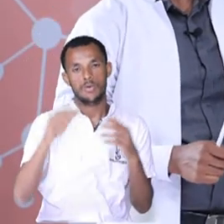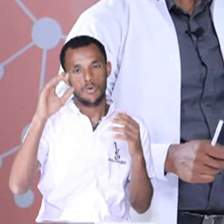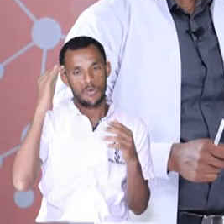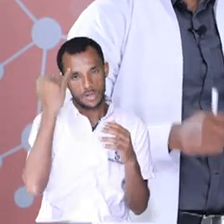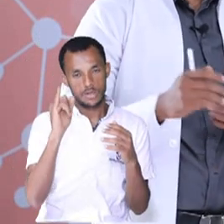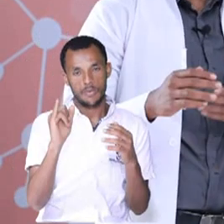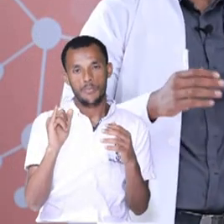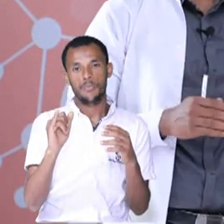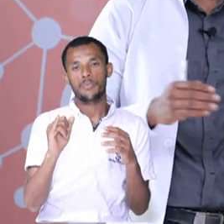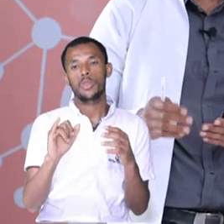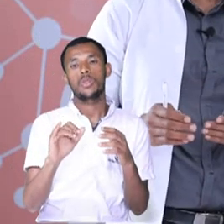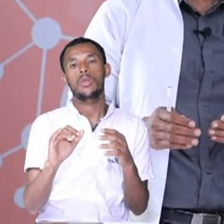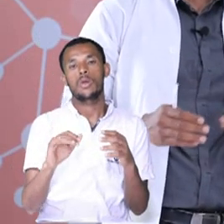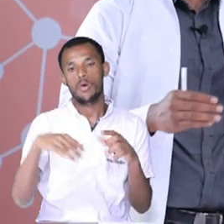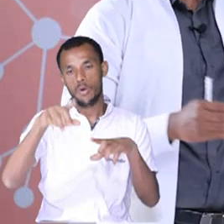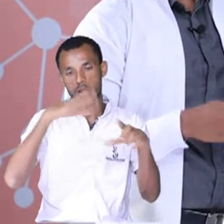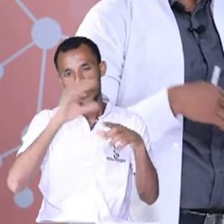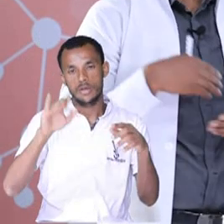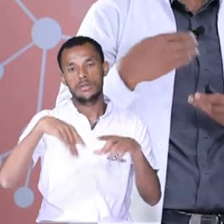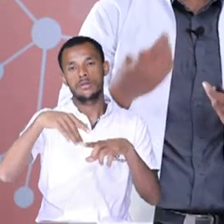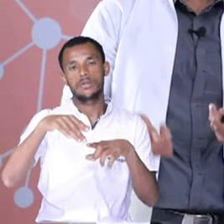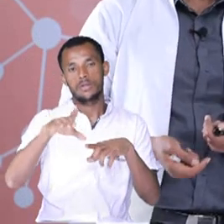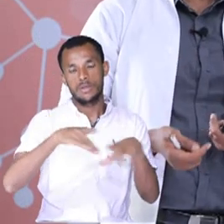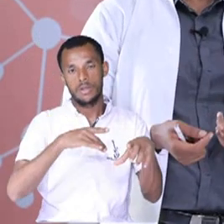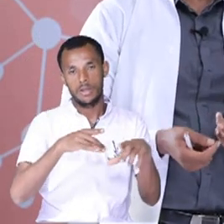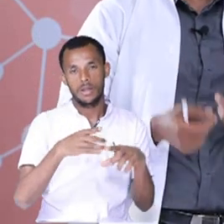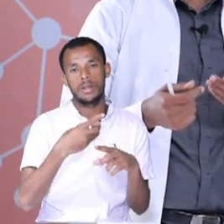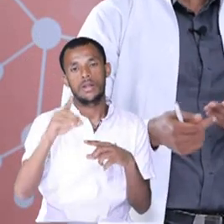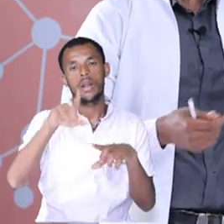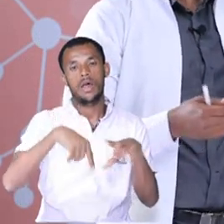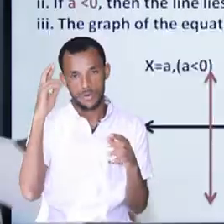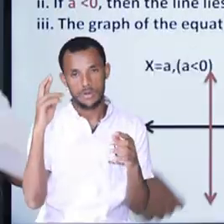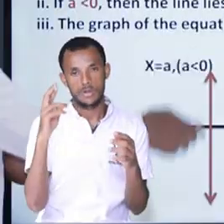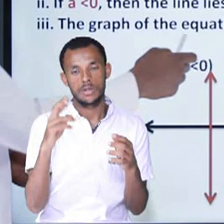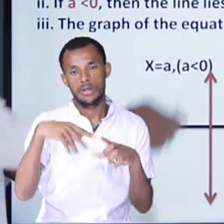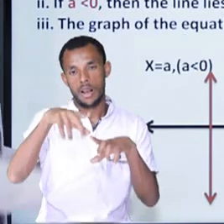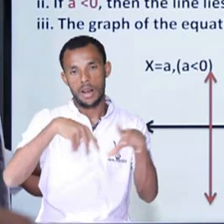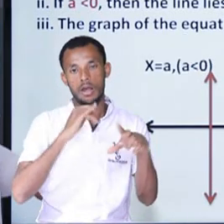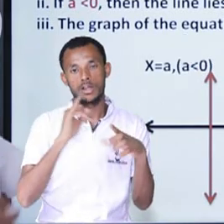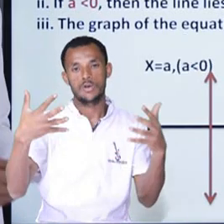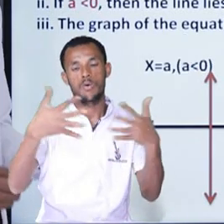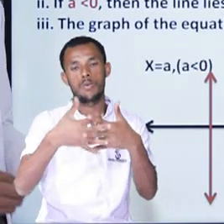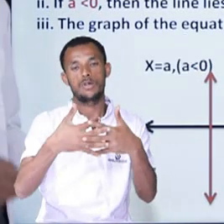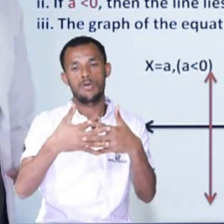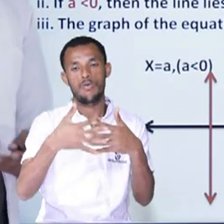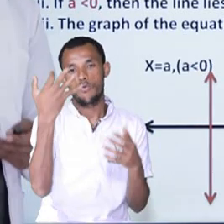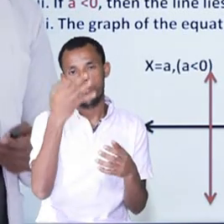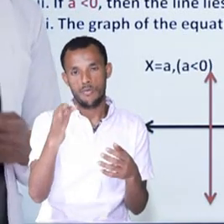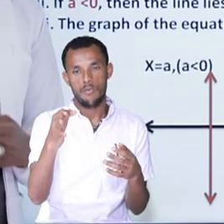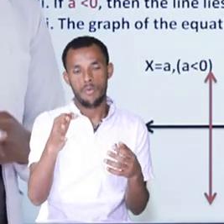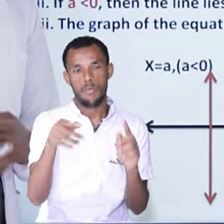and straight line. Using these pointers, we can make a straight line because a line is a combination